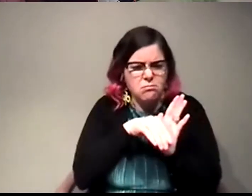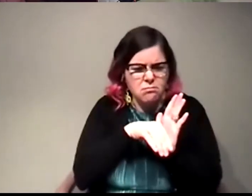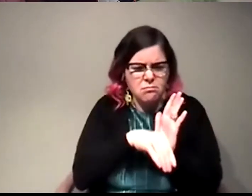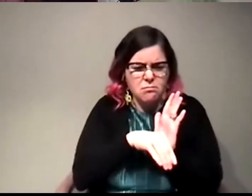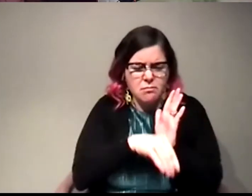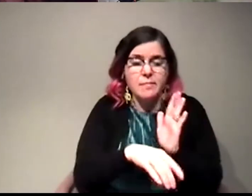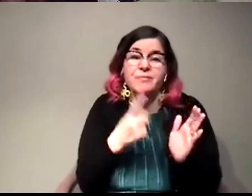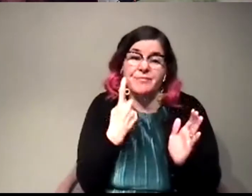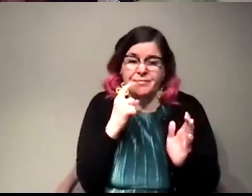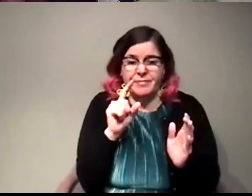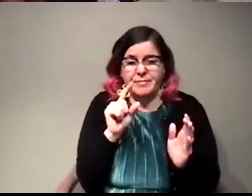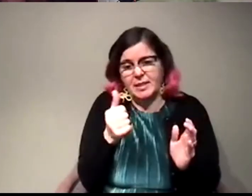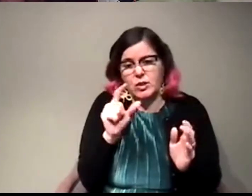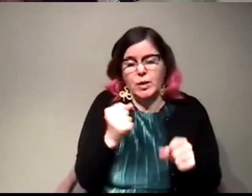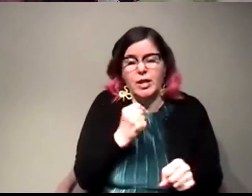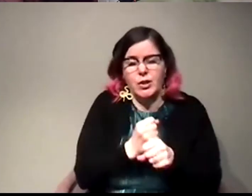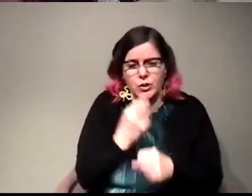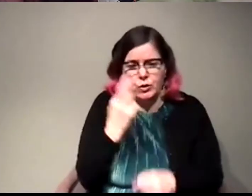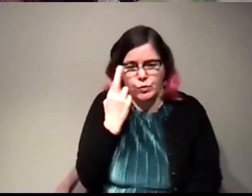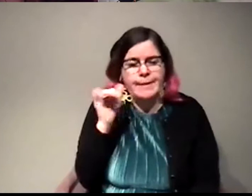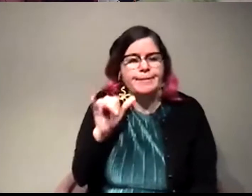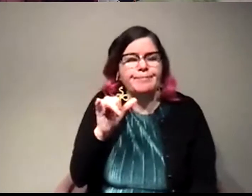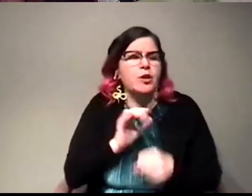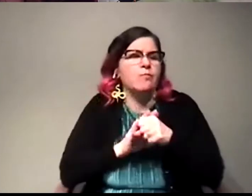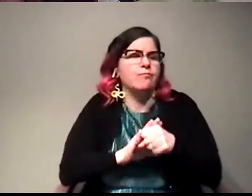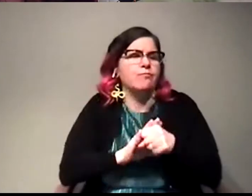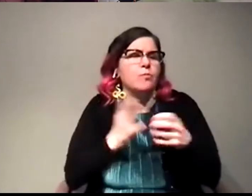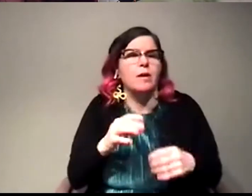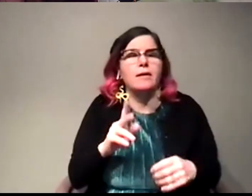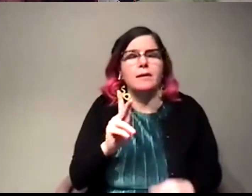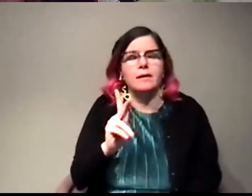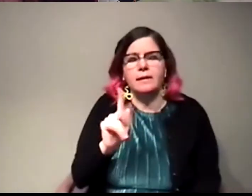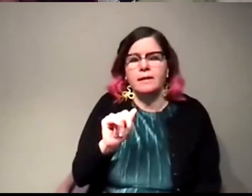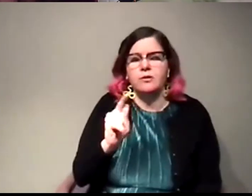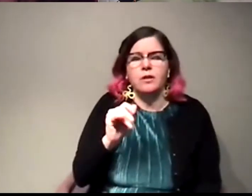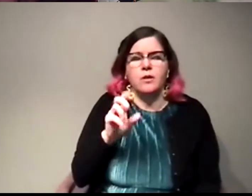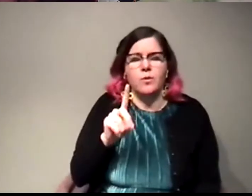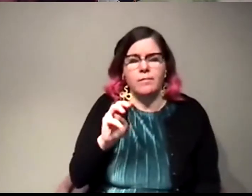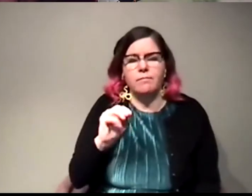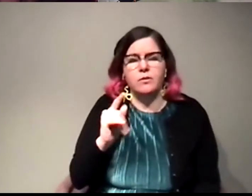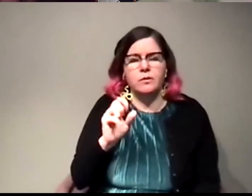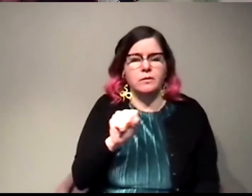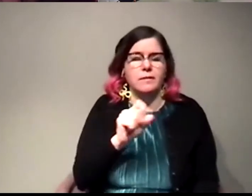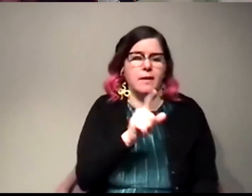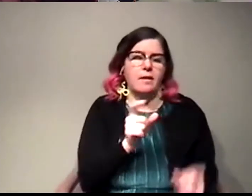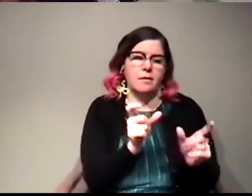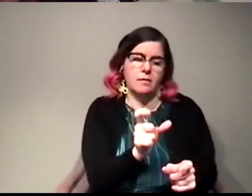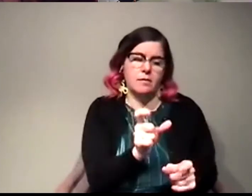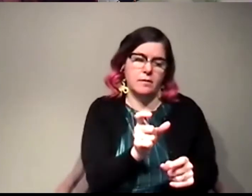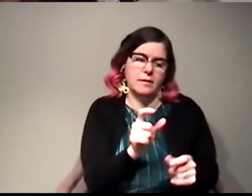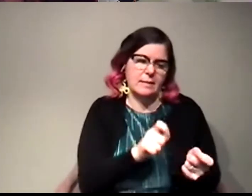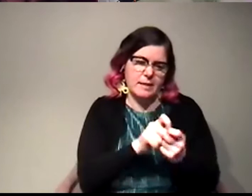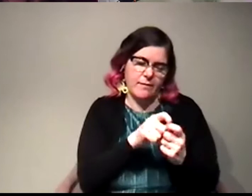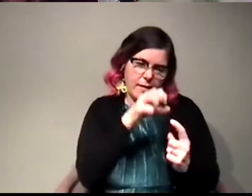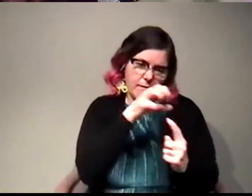we realized the driver behind them was this disease called chytridiomycosis. So chytridio, the prefix referring to this specific